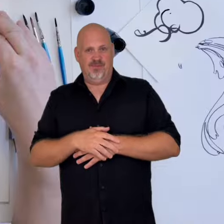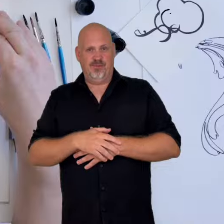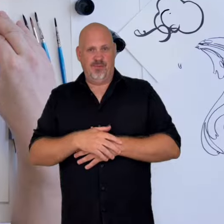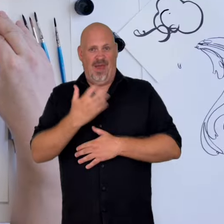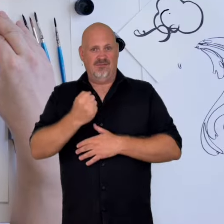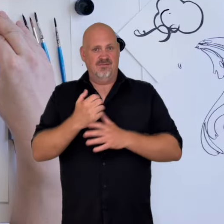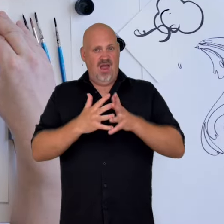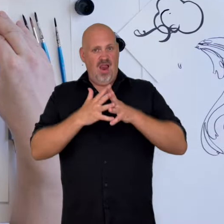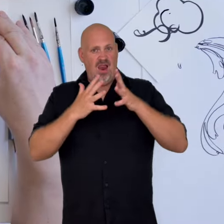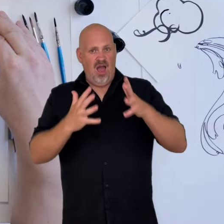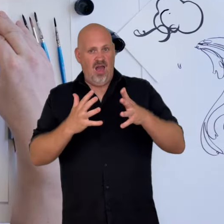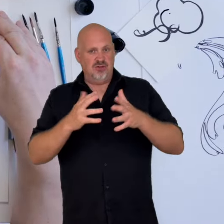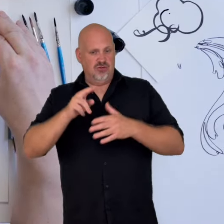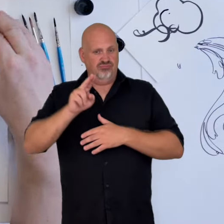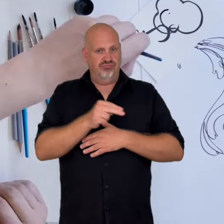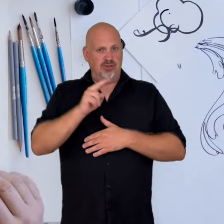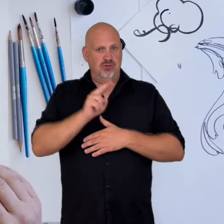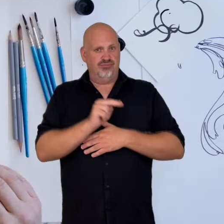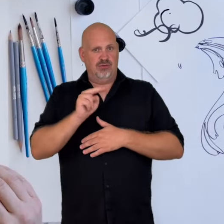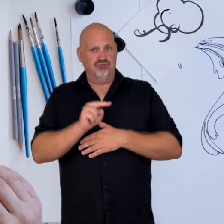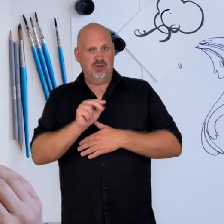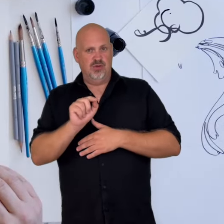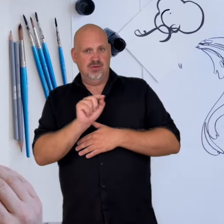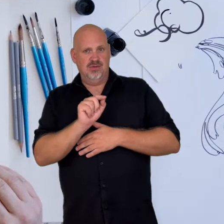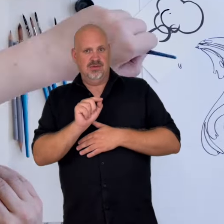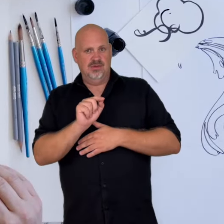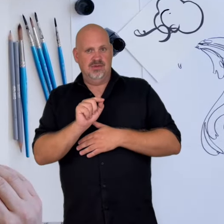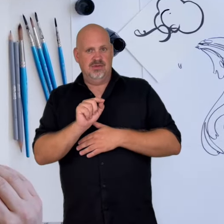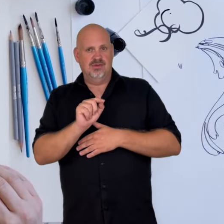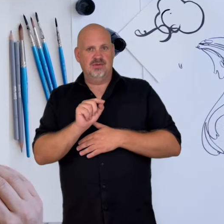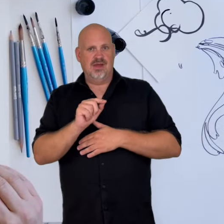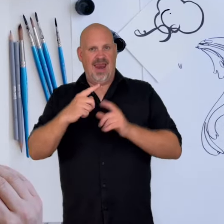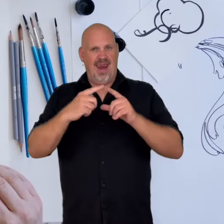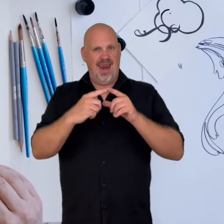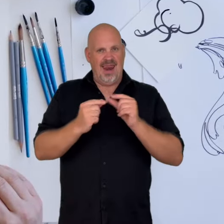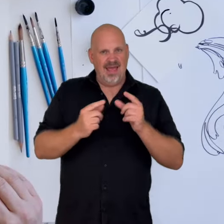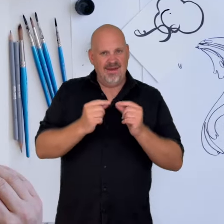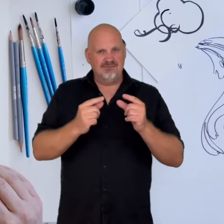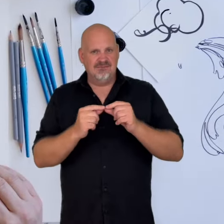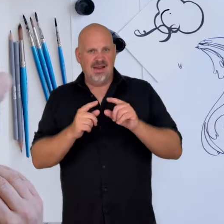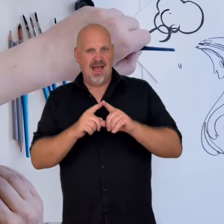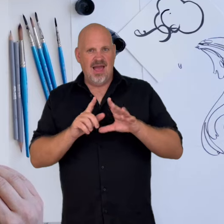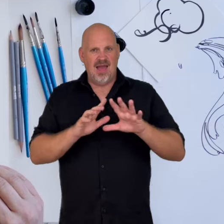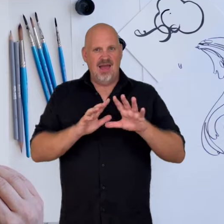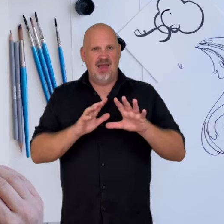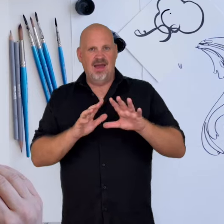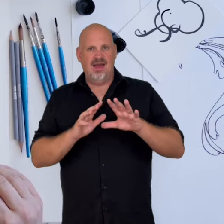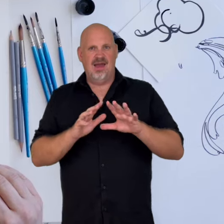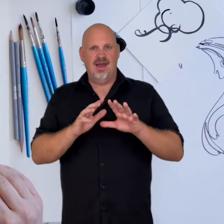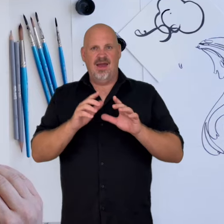of elements that are inspired by the natural world and then also very abstract.